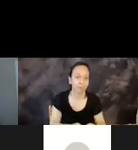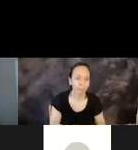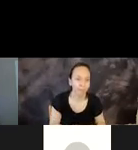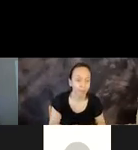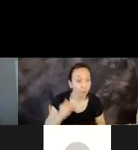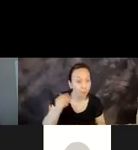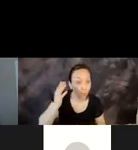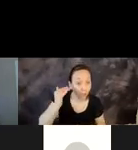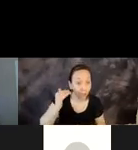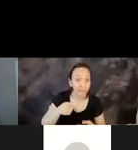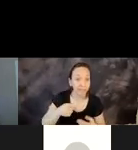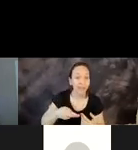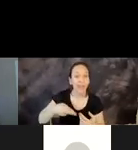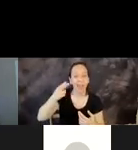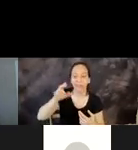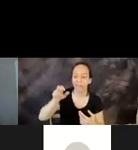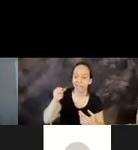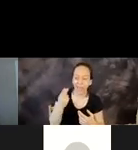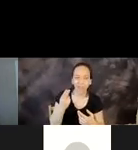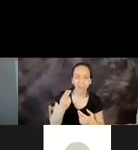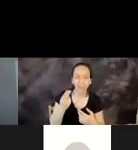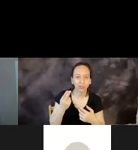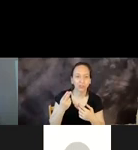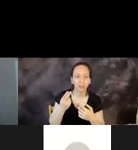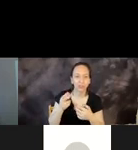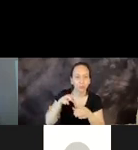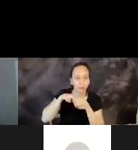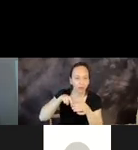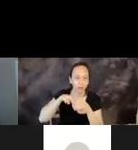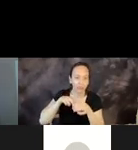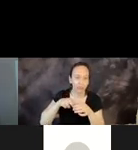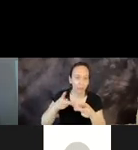because it's one of the highest cash and total ridership locations. And